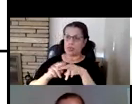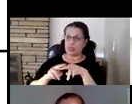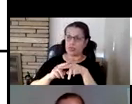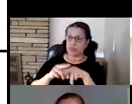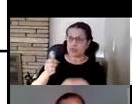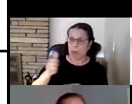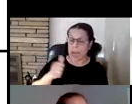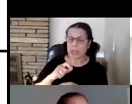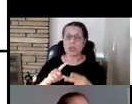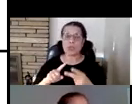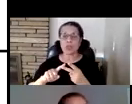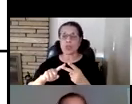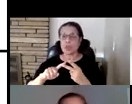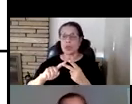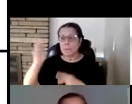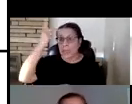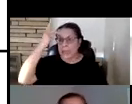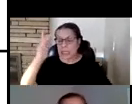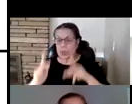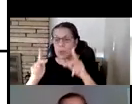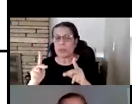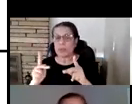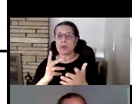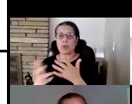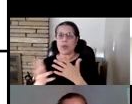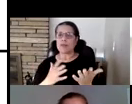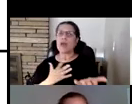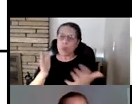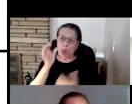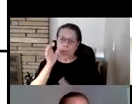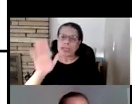in order that we get this project right. So again, thank you for joining us tonight.